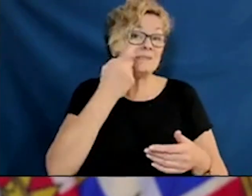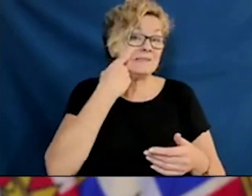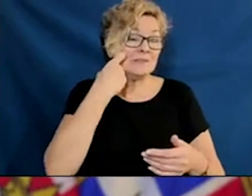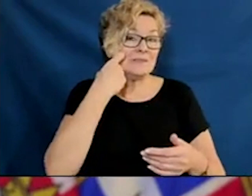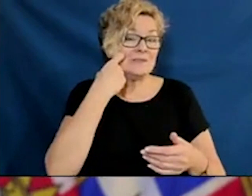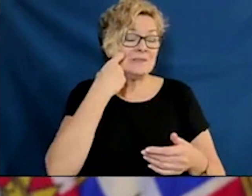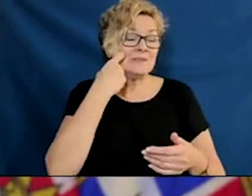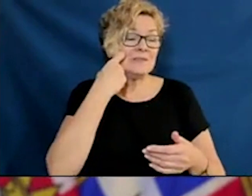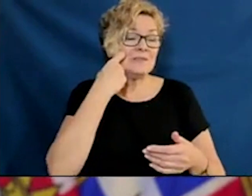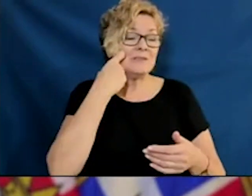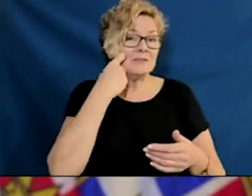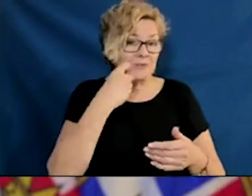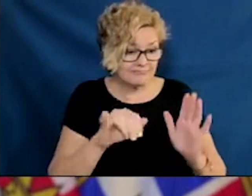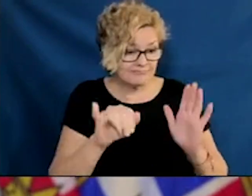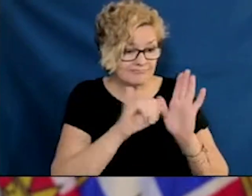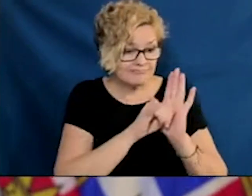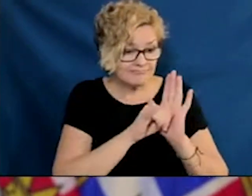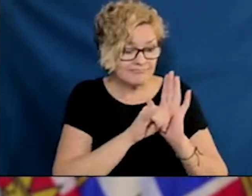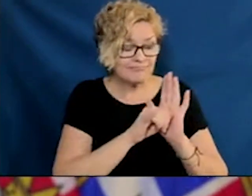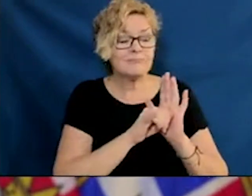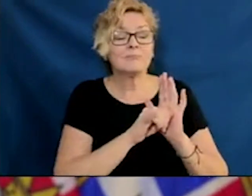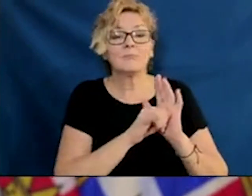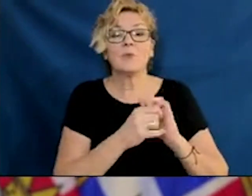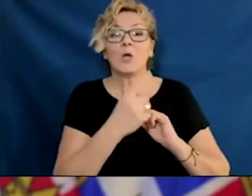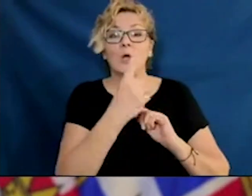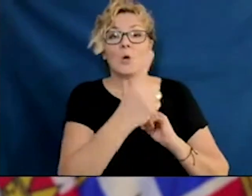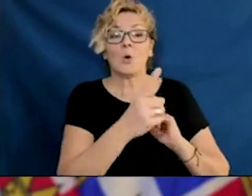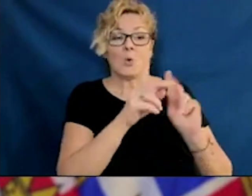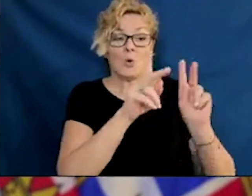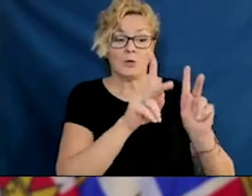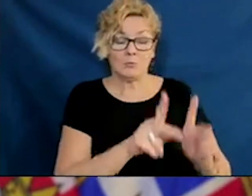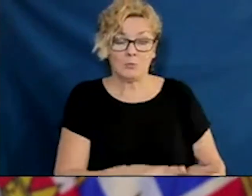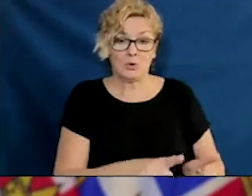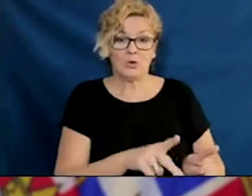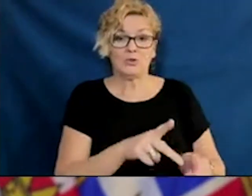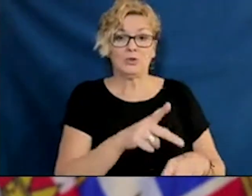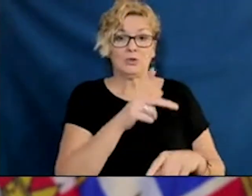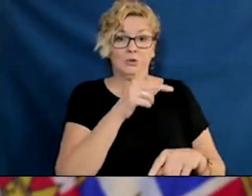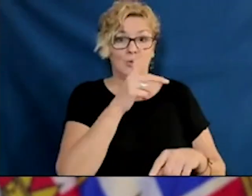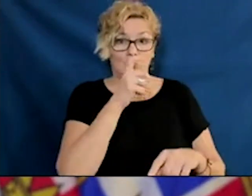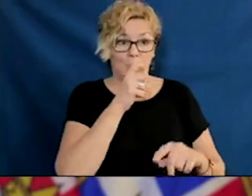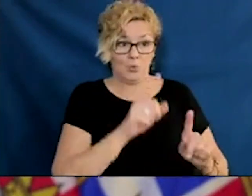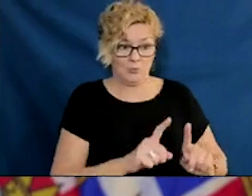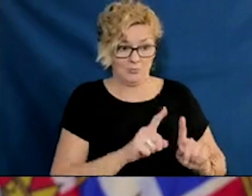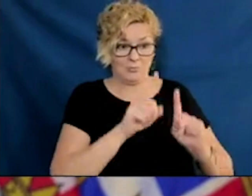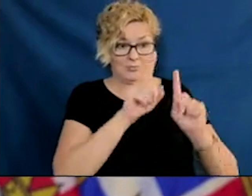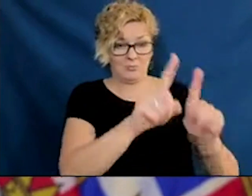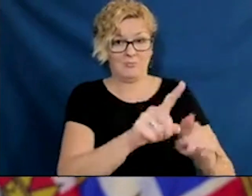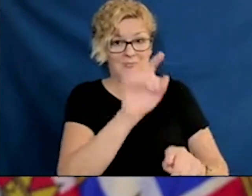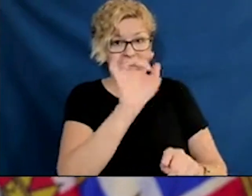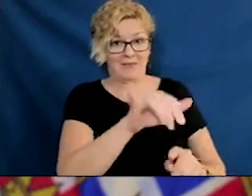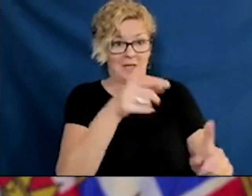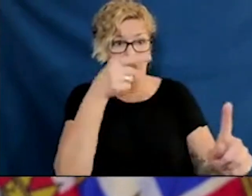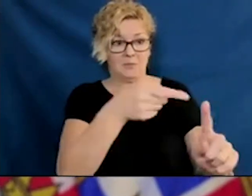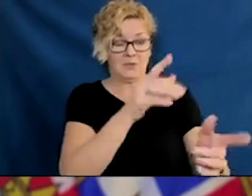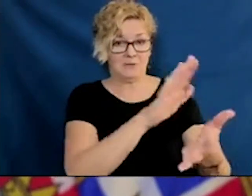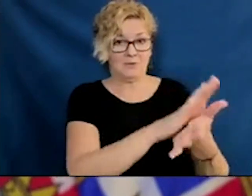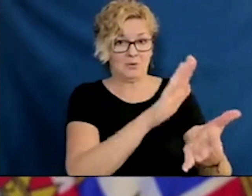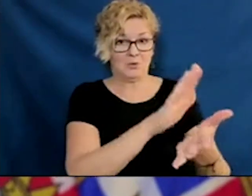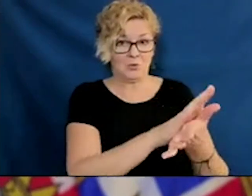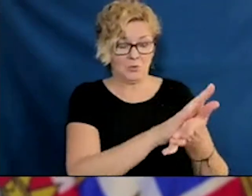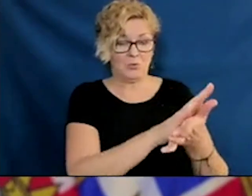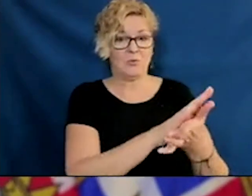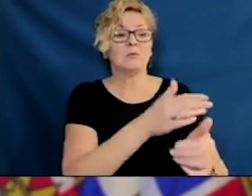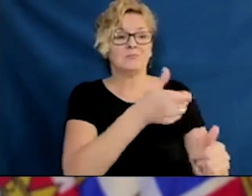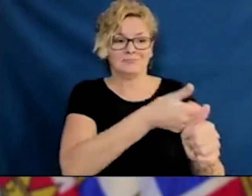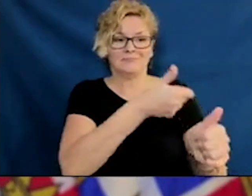school did have a positive COVID test and was a contact of somebody who had a variant. So we're obviously going